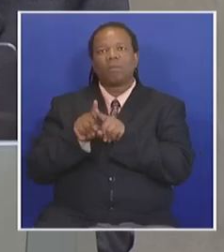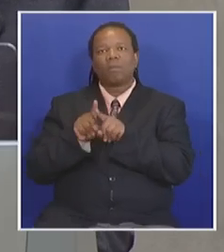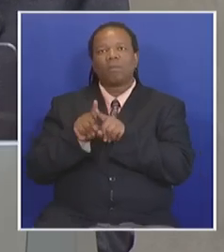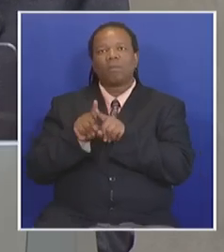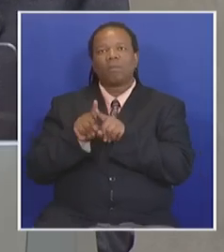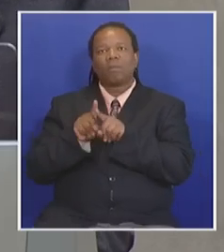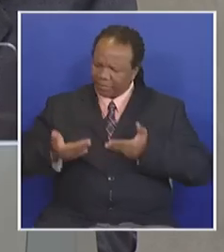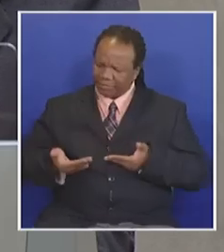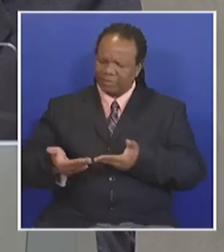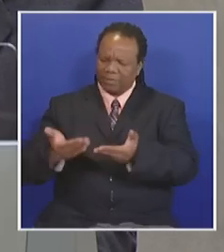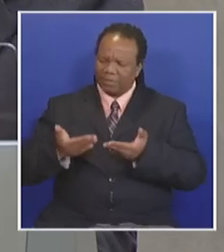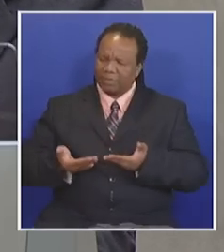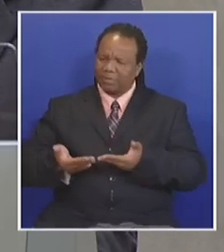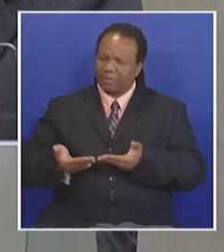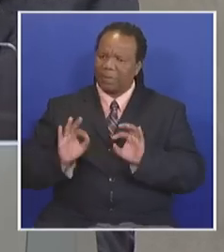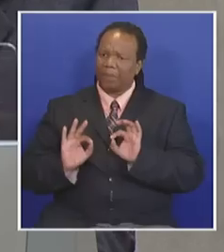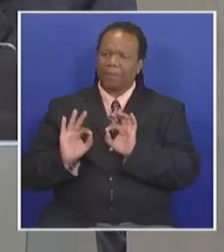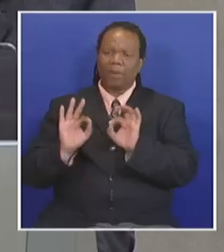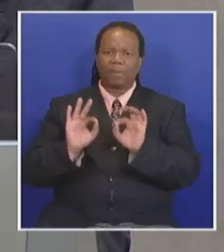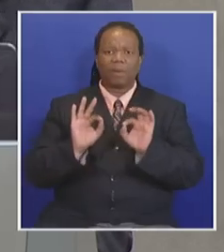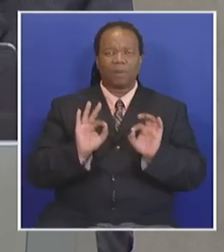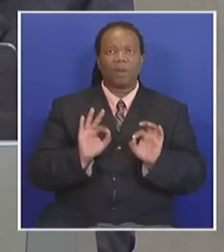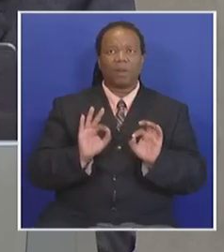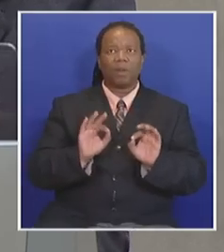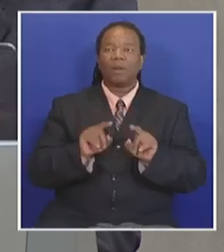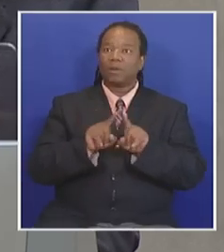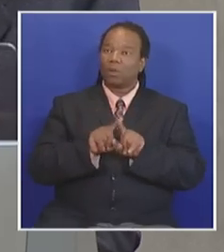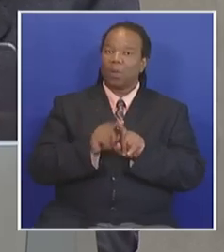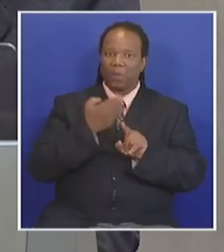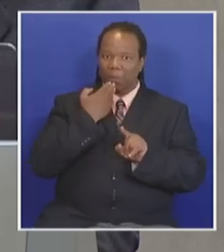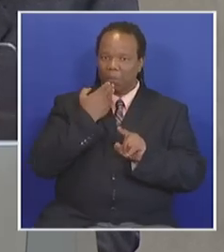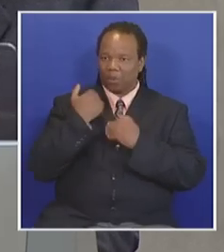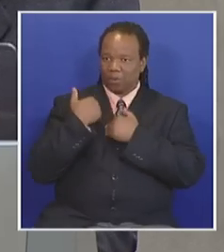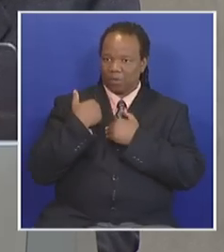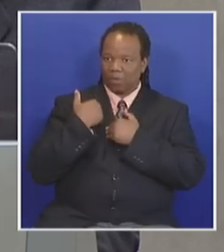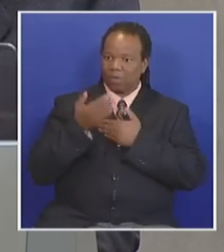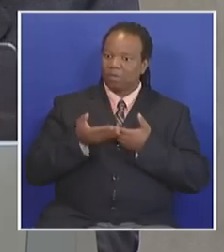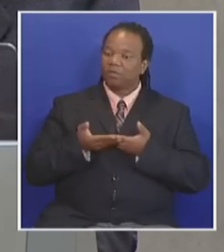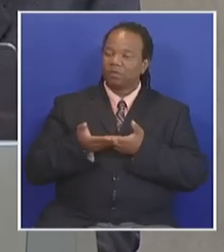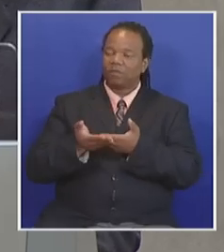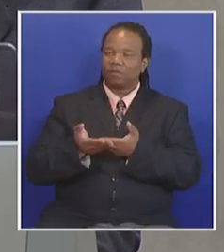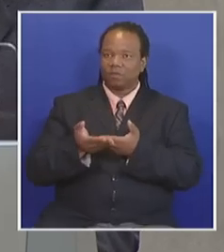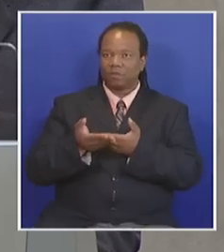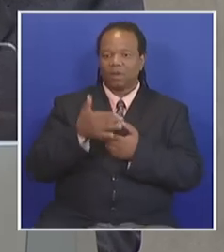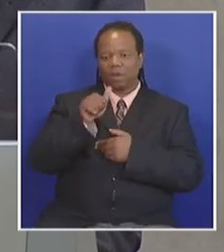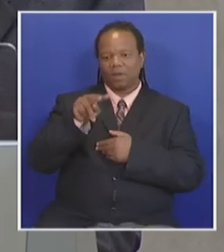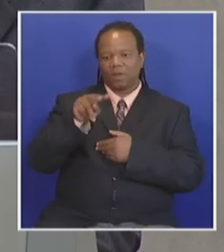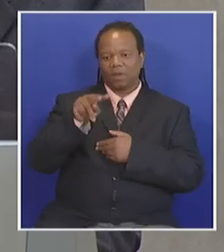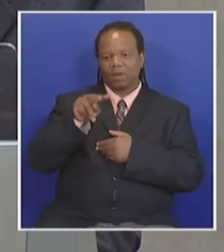delivery achievement witnessed under the leadership and government led by ANC. Our effort would encourage all of